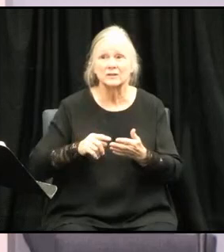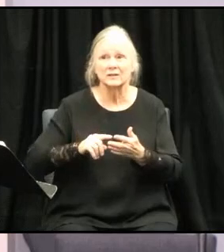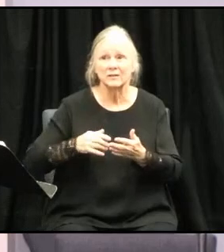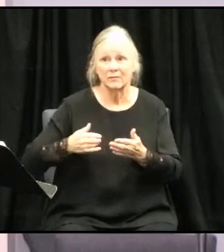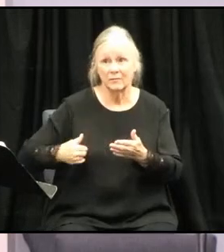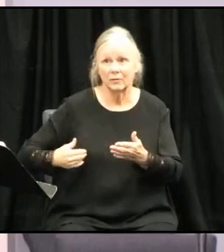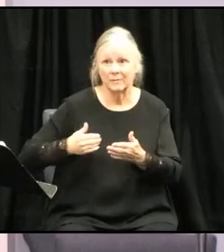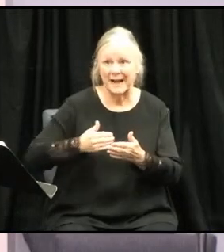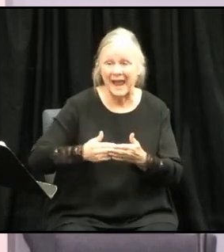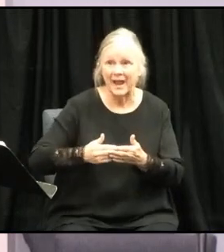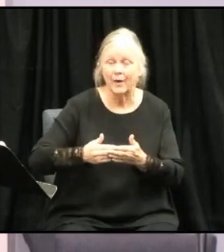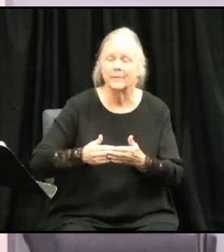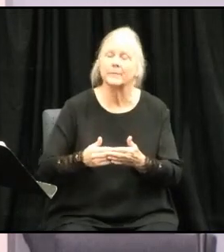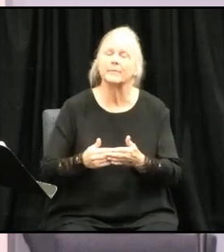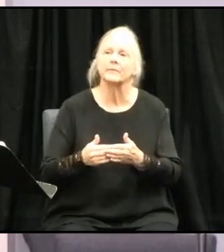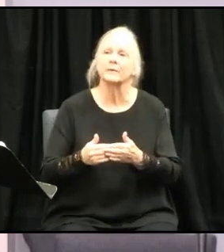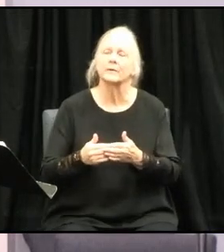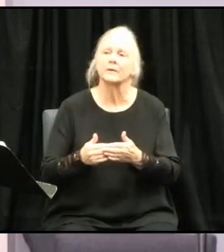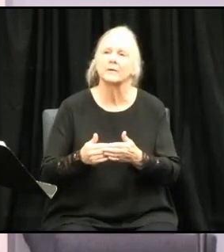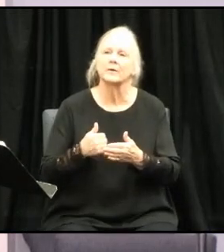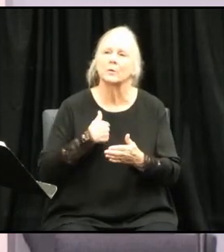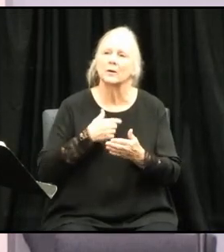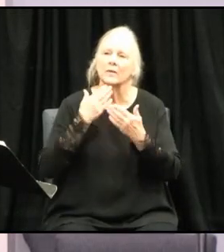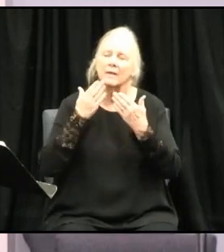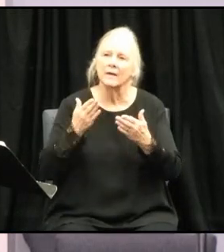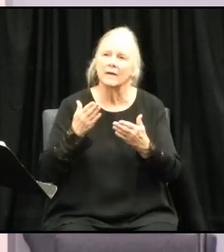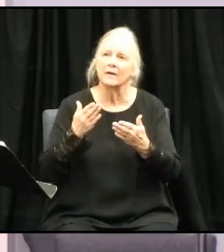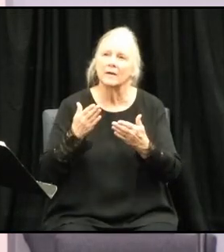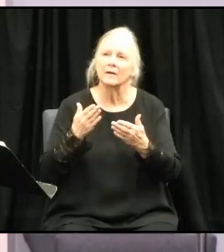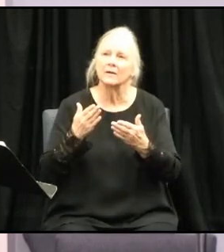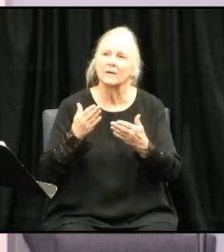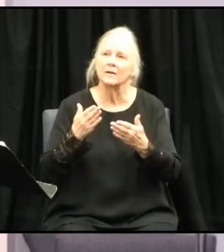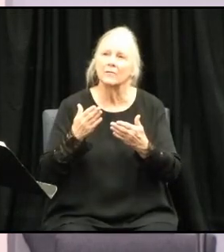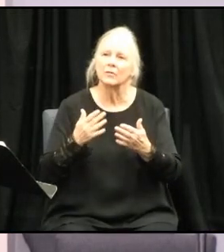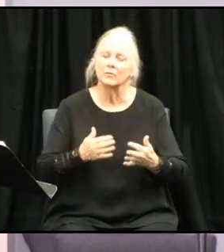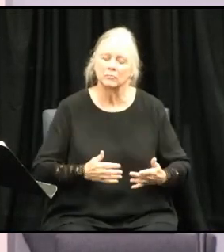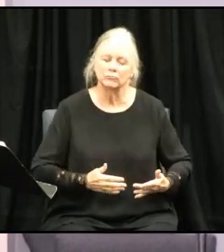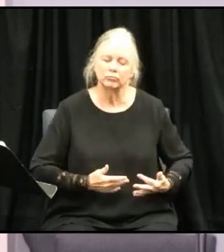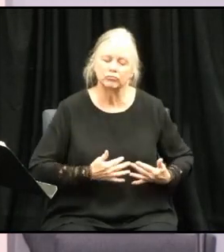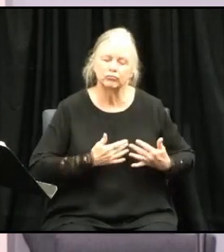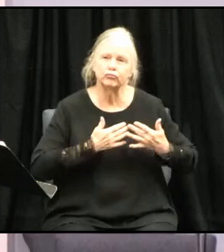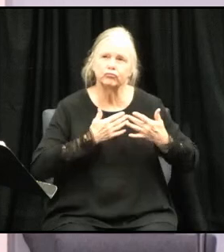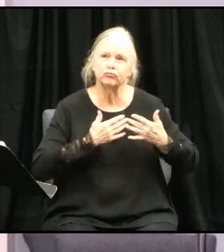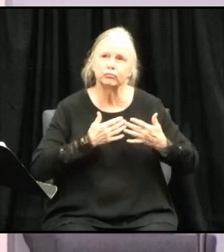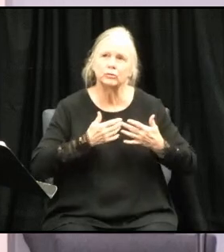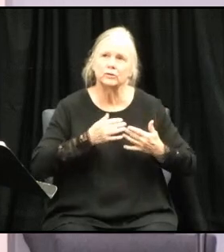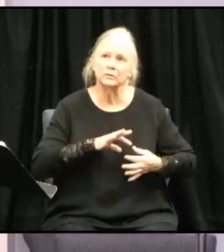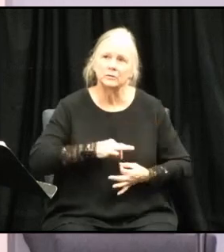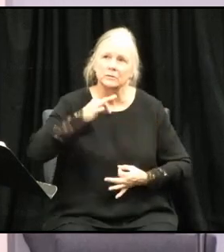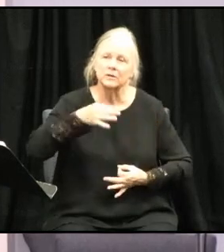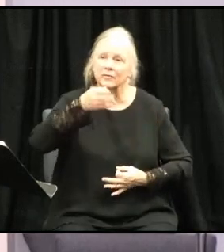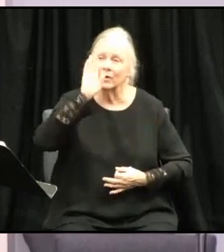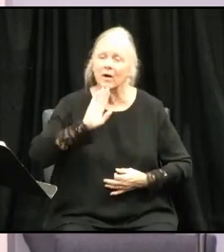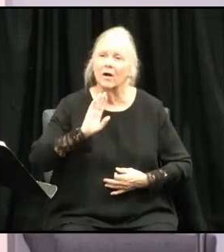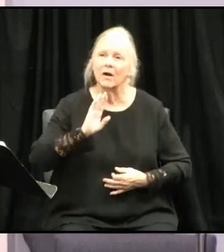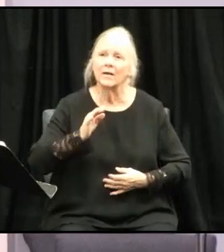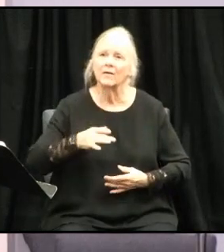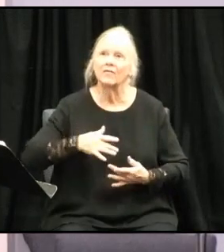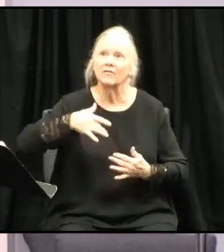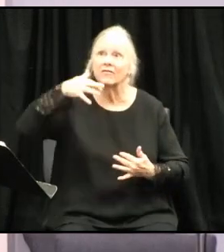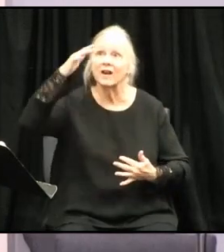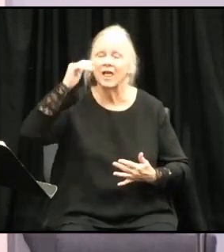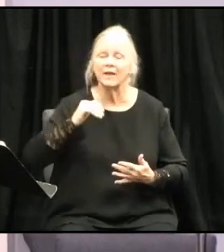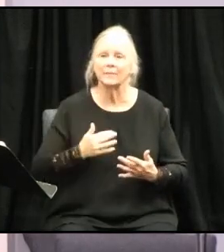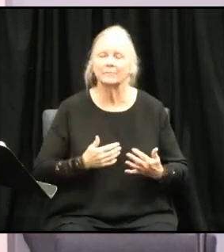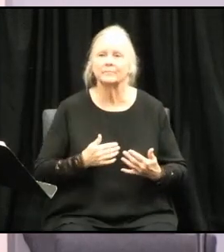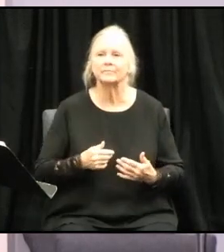thank you in advance for the word alive by the Spirit of God, aflame by the Spirit. And my prayer, as it's already been, for each and